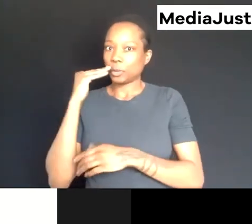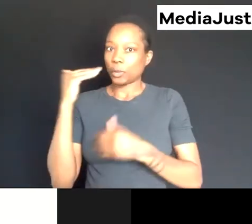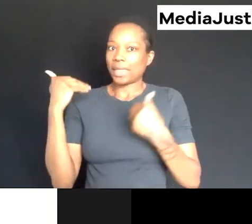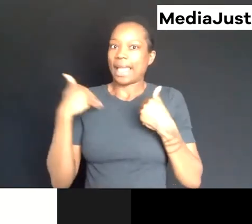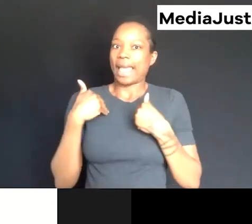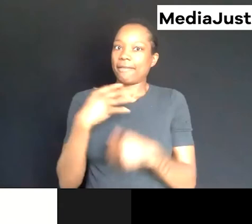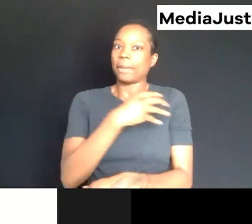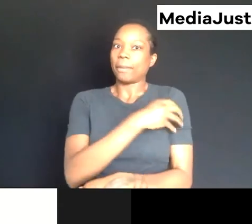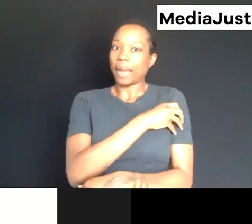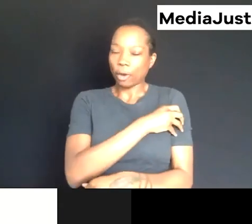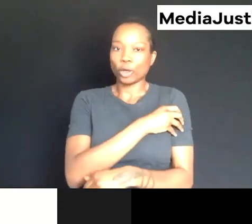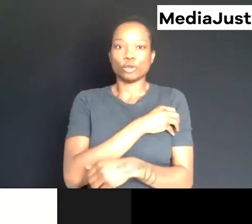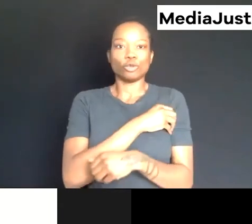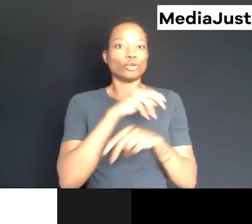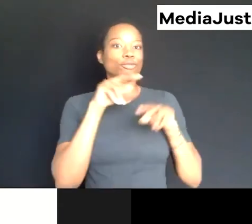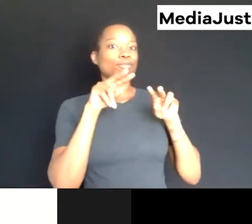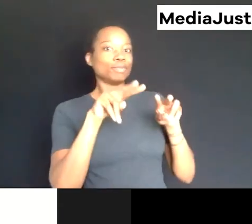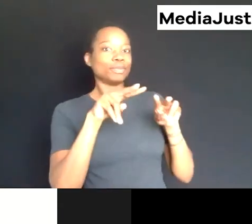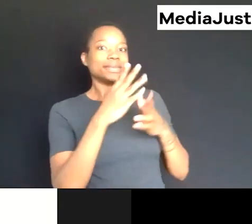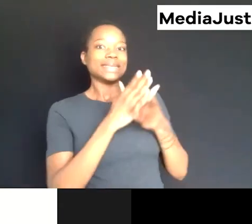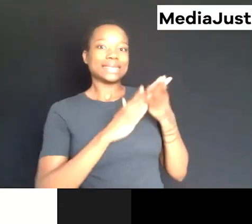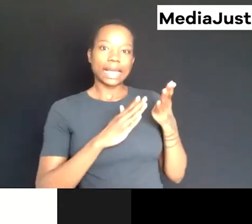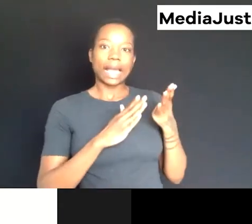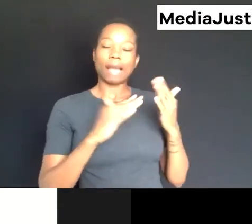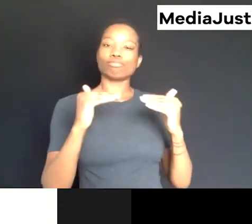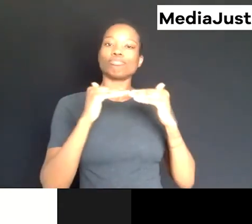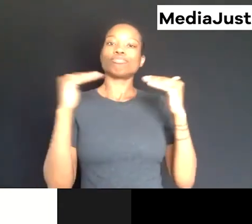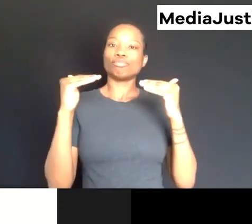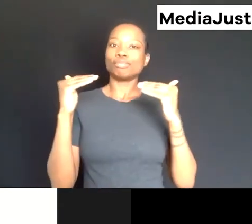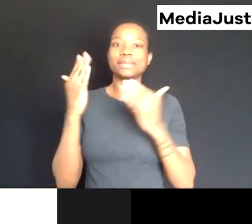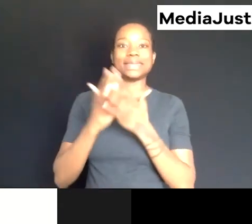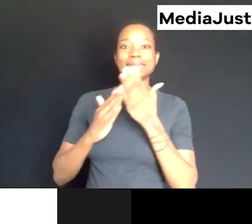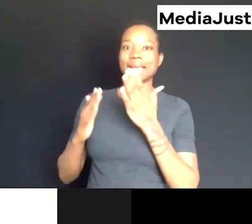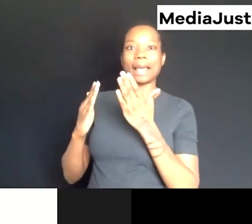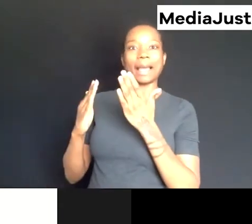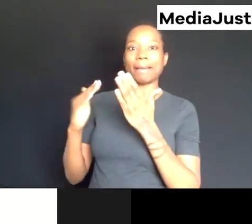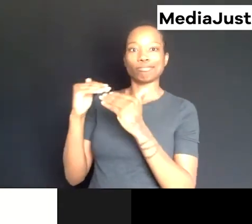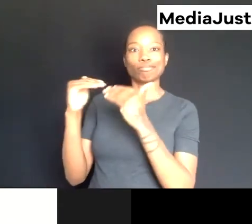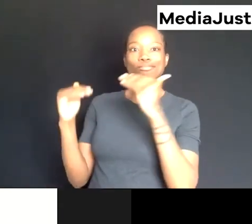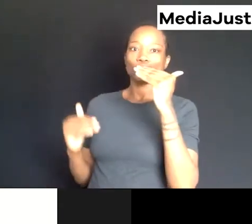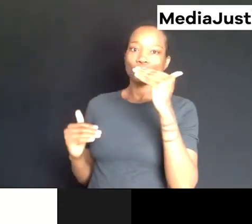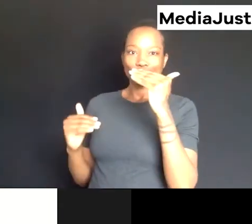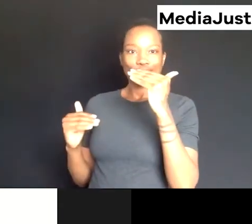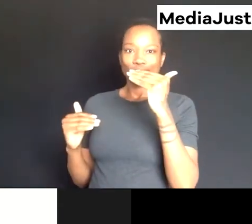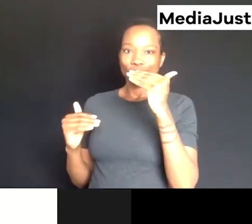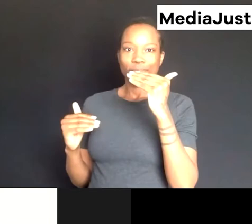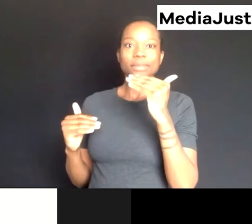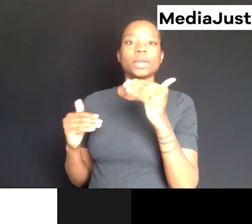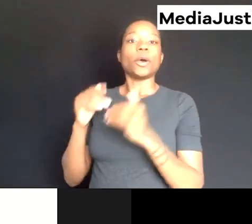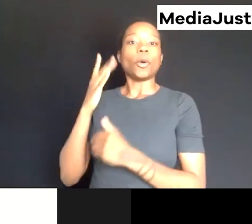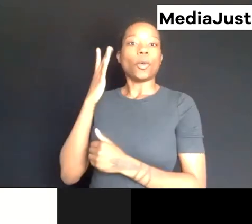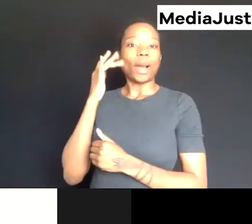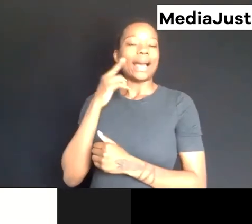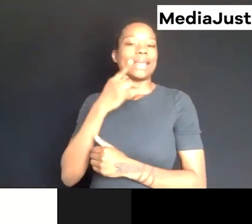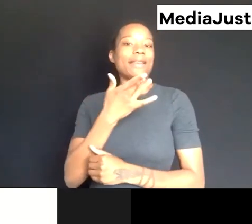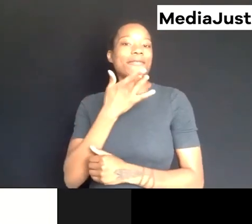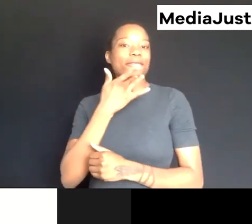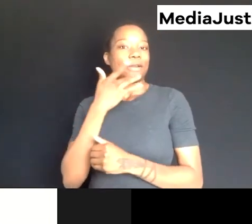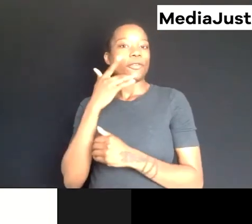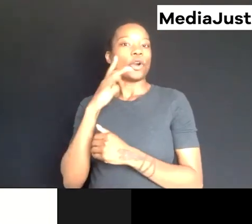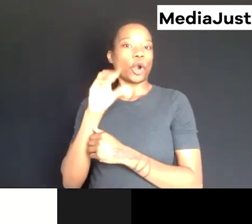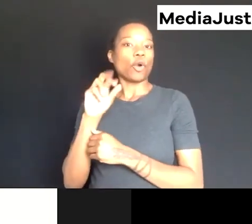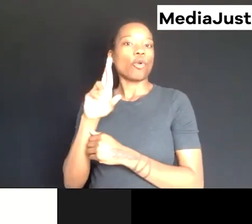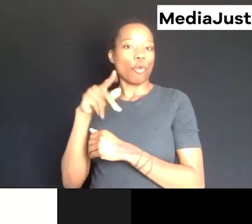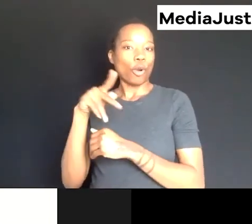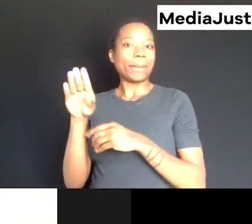unlike subjects accurately, but briefly, and to treat subjects favorable to the corporate ethic frequently and